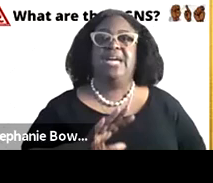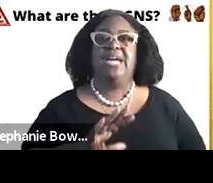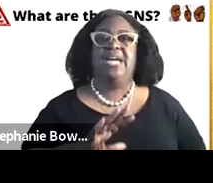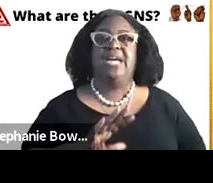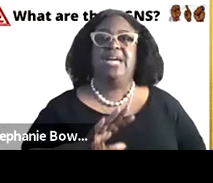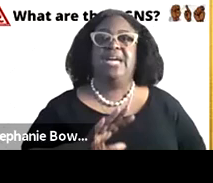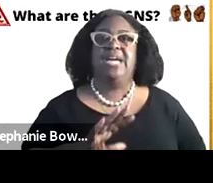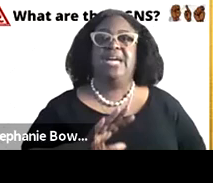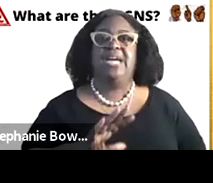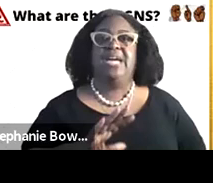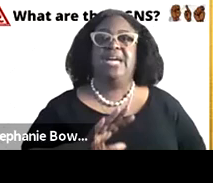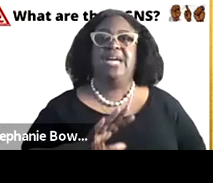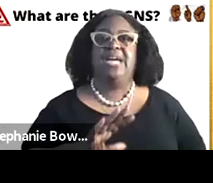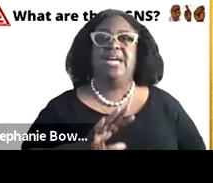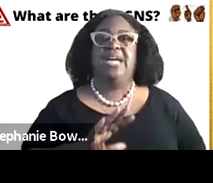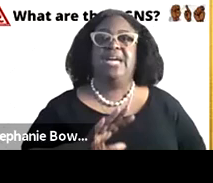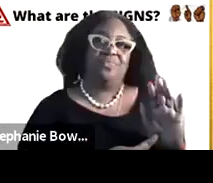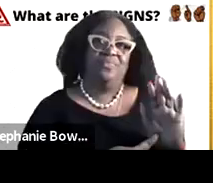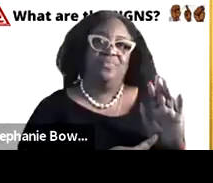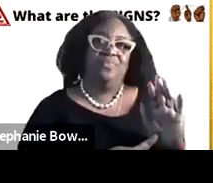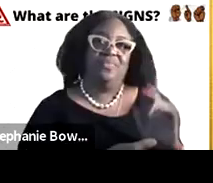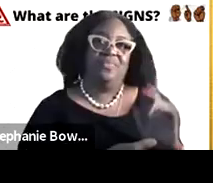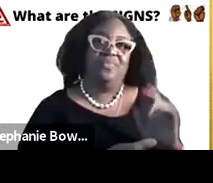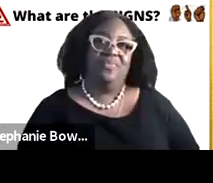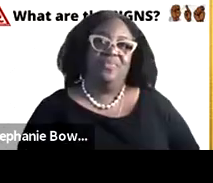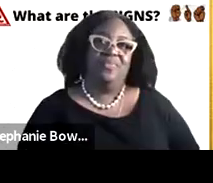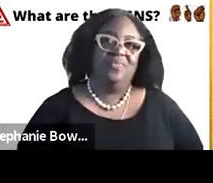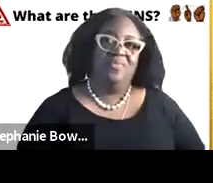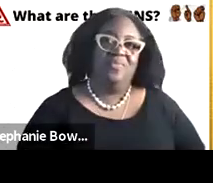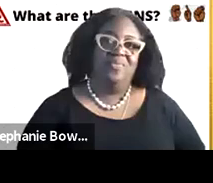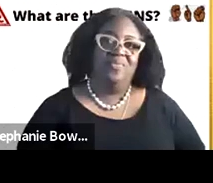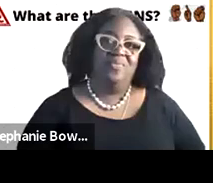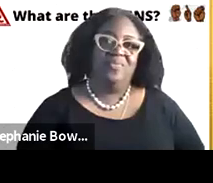So when we go through the numbers again, I'll use my left hand to show.